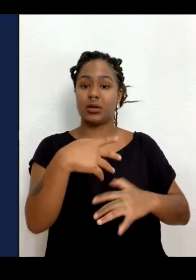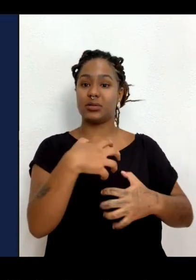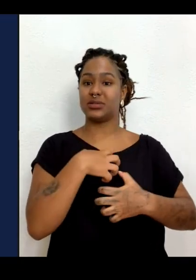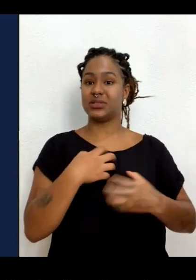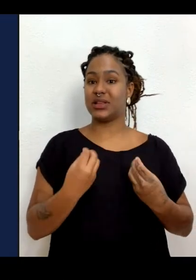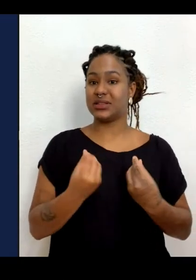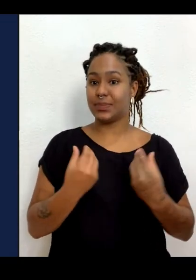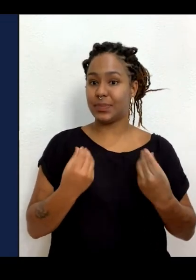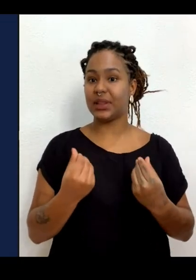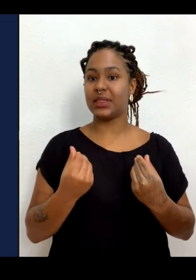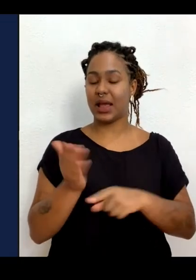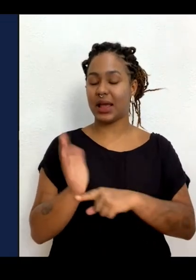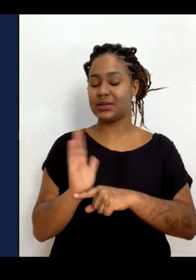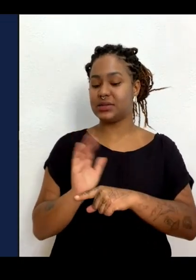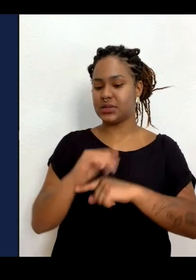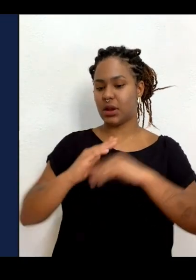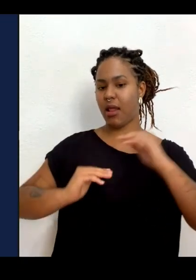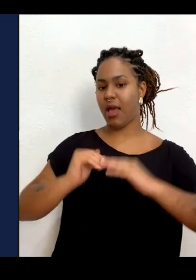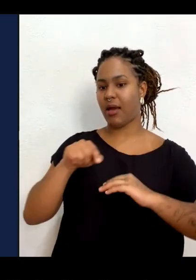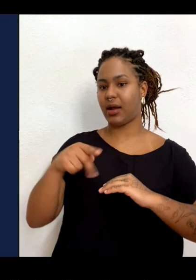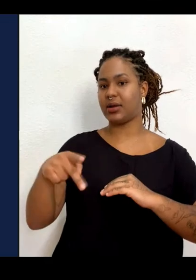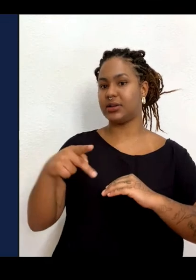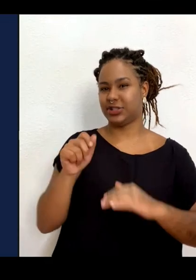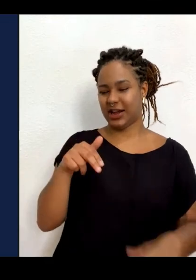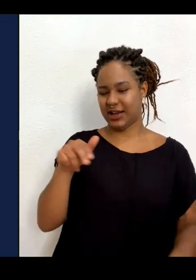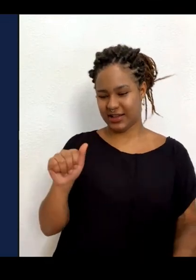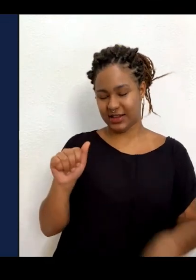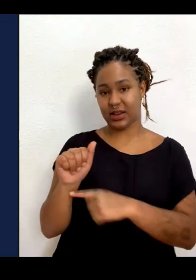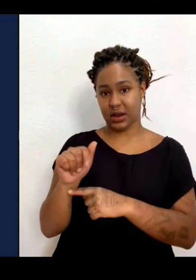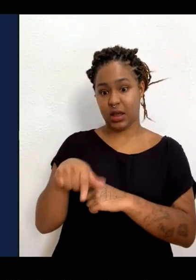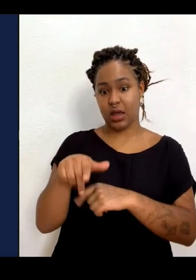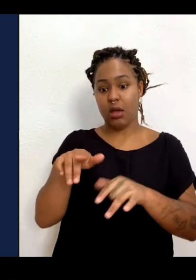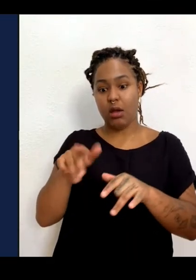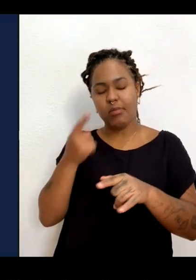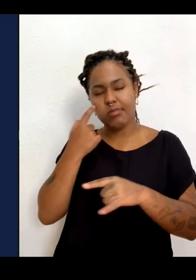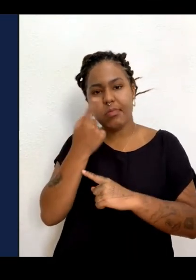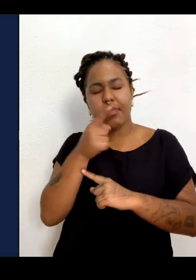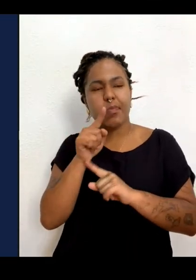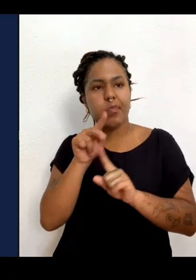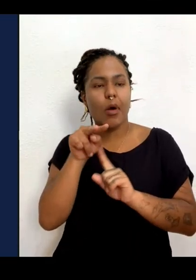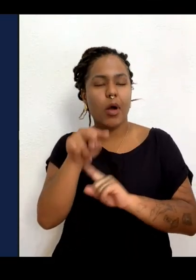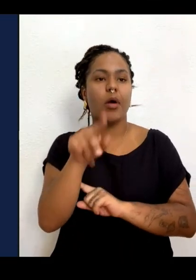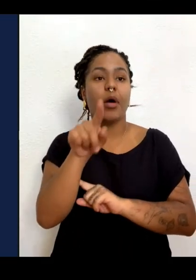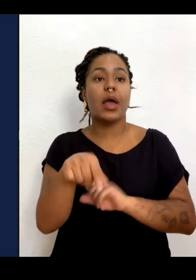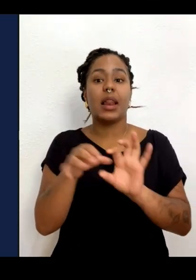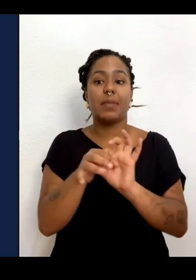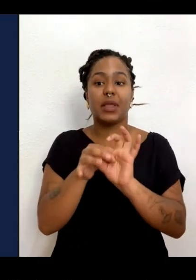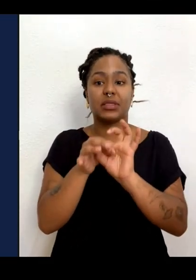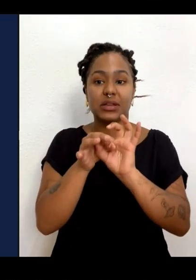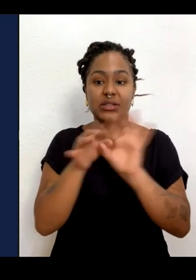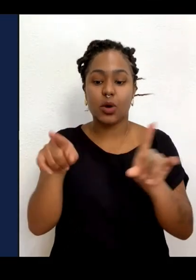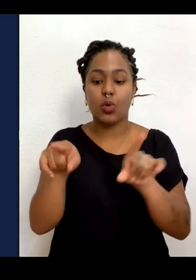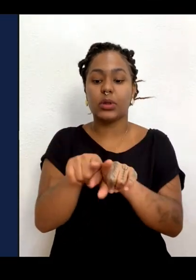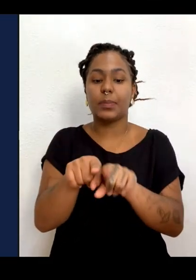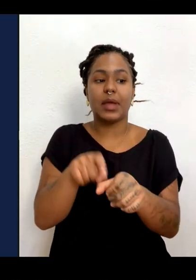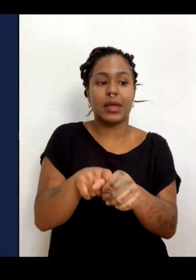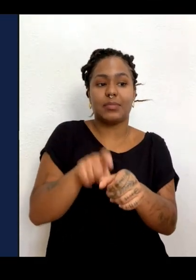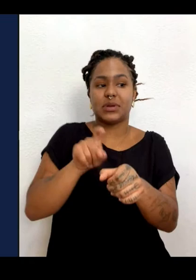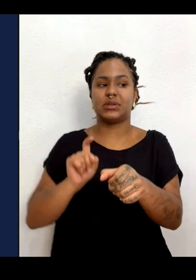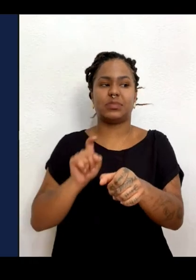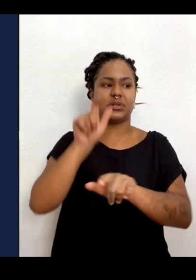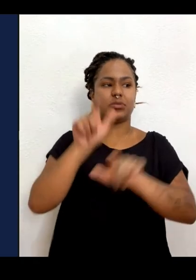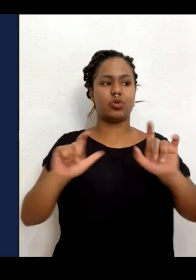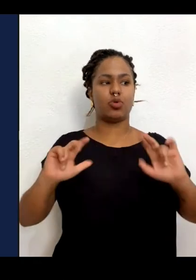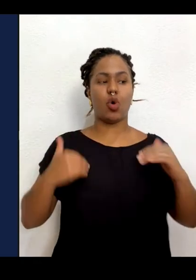emancipation and liberation of the many living bodies that generated them freeing them freeing